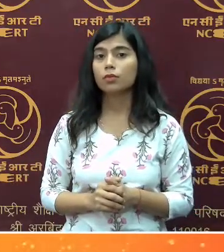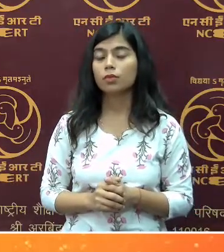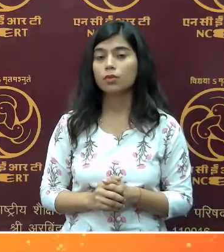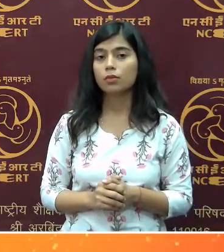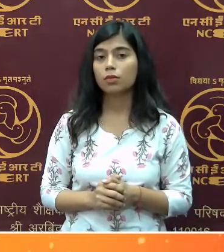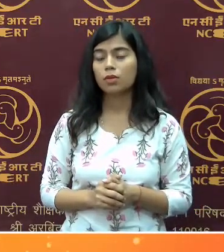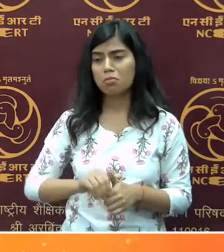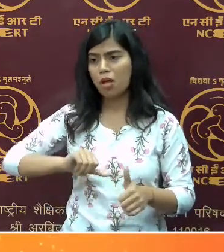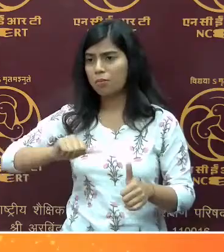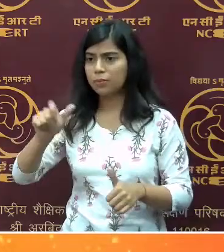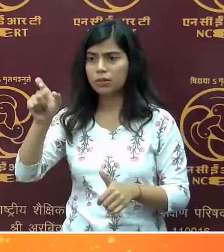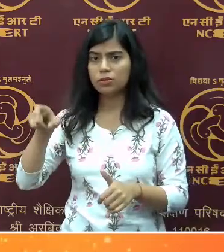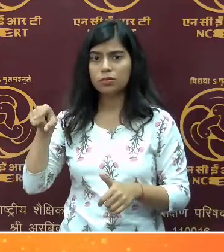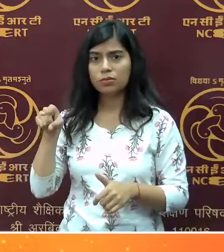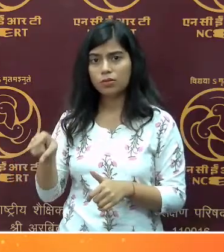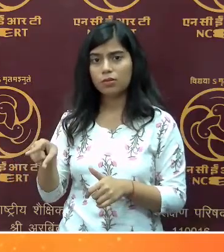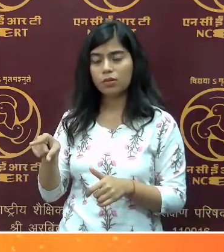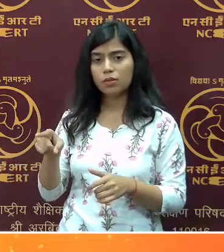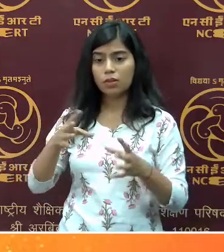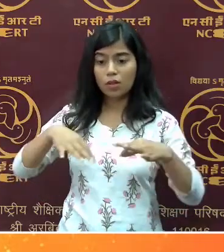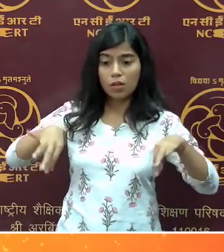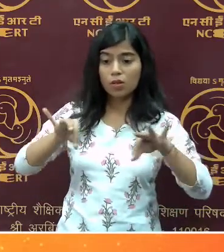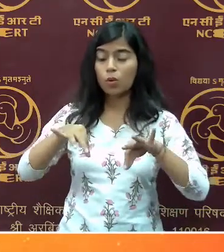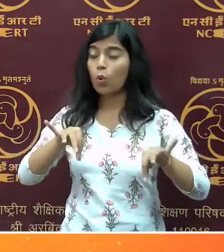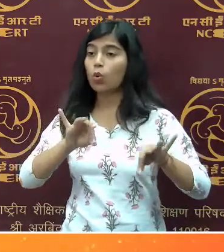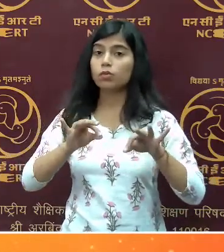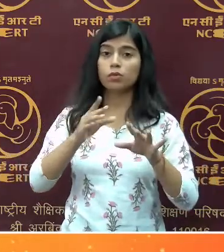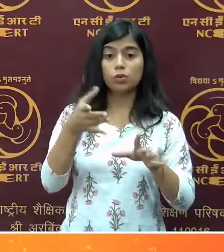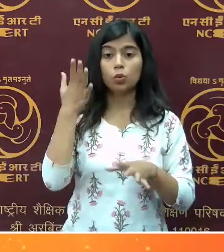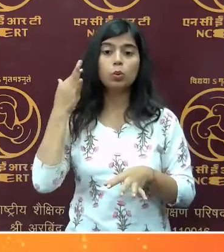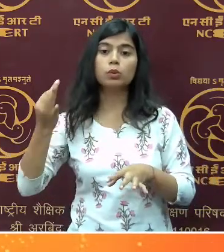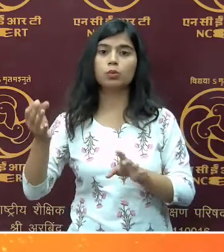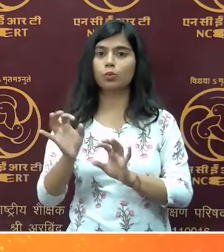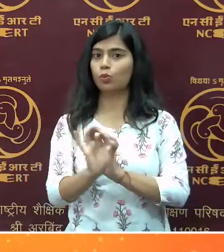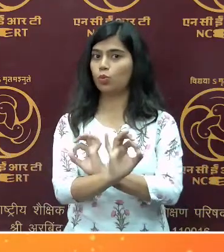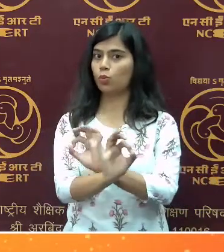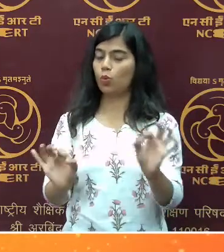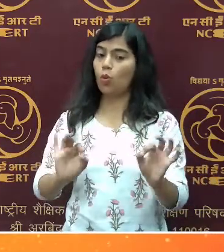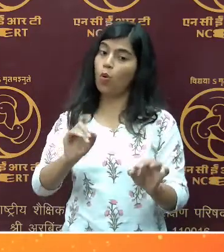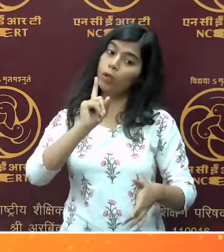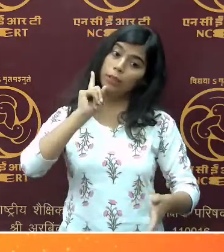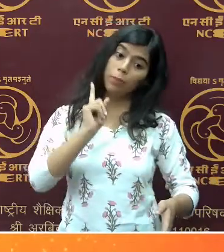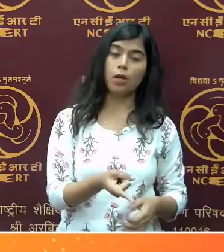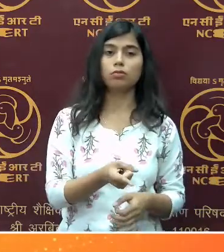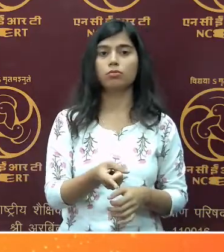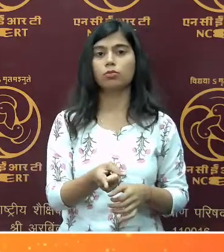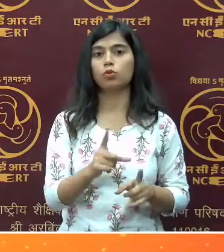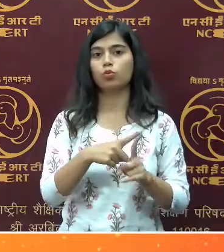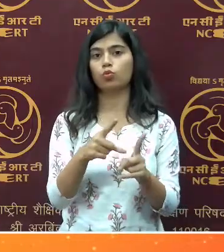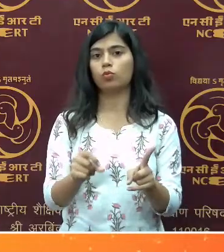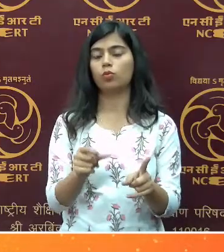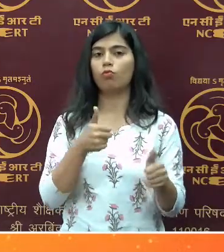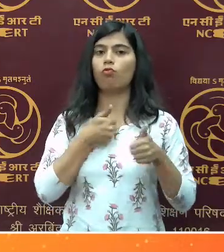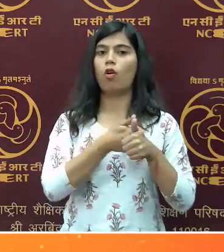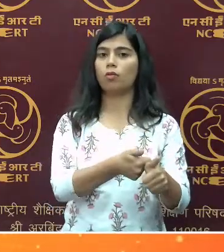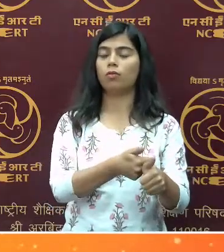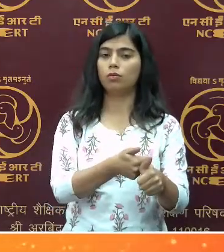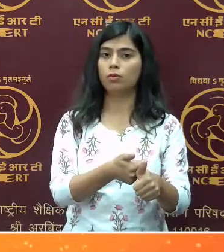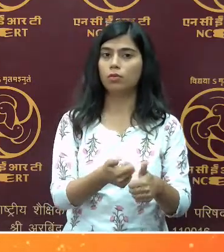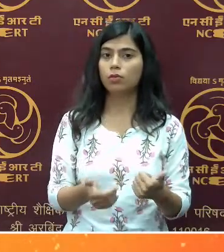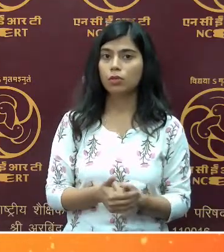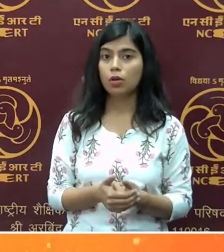of no person can be taken away. So, it is mandatory and therefore enforceable through the court of